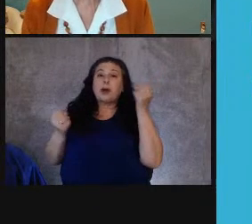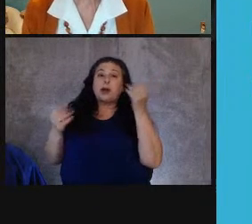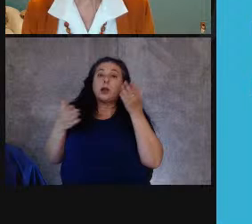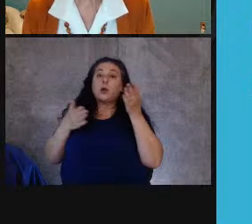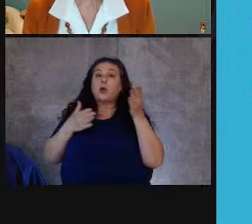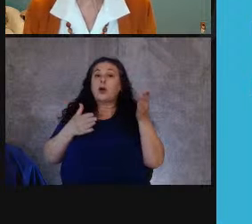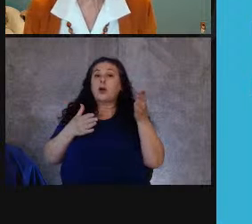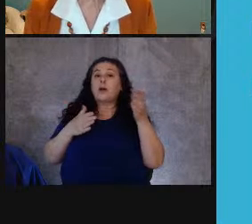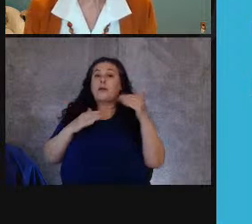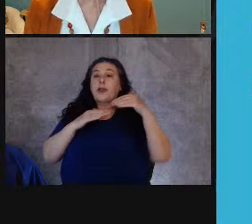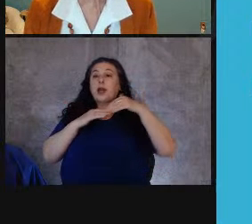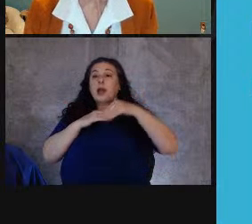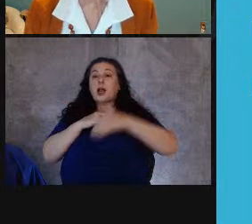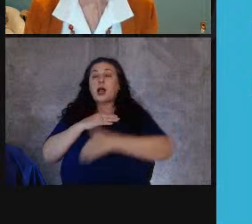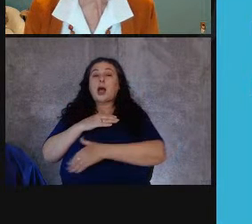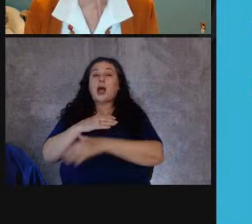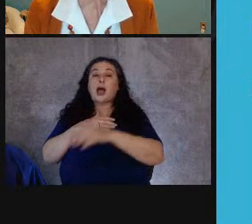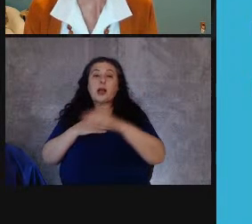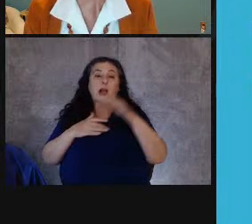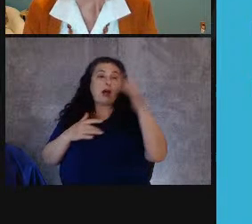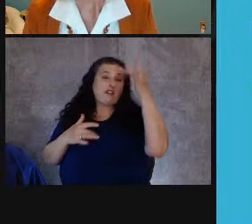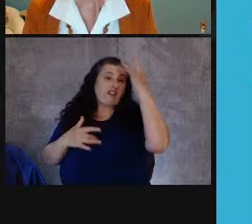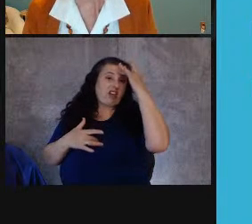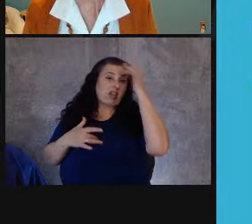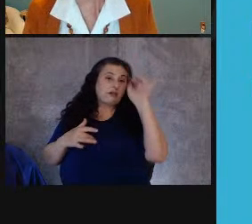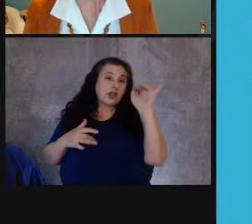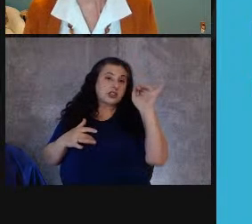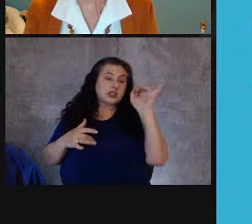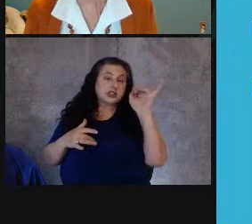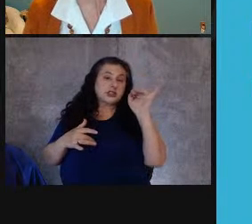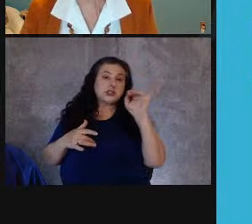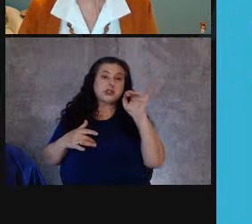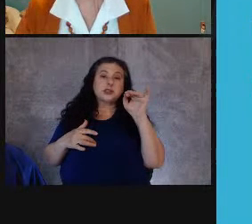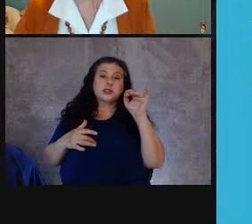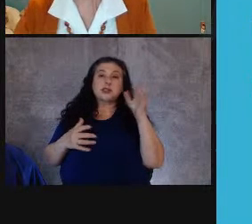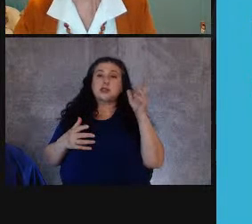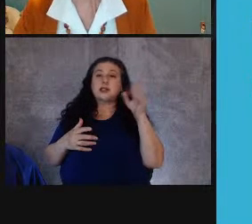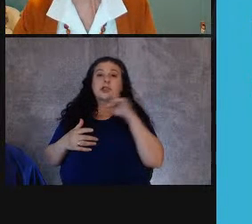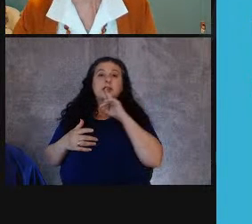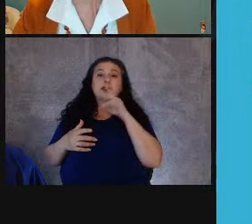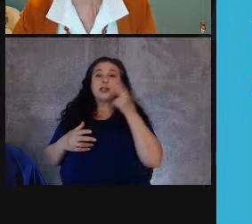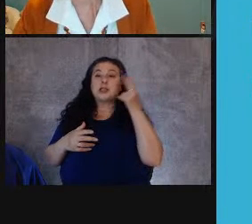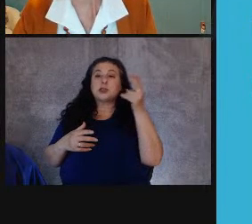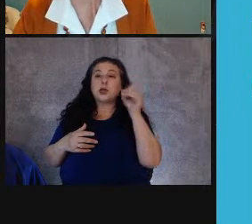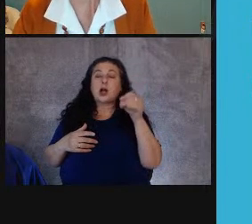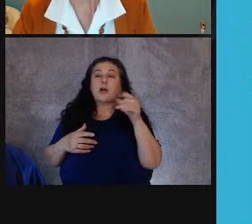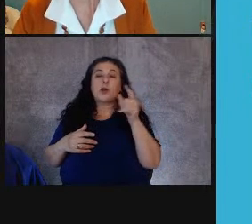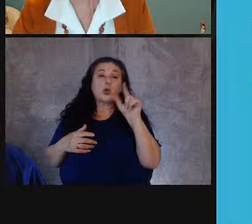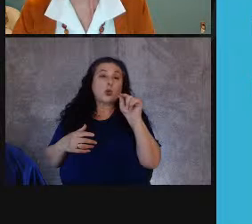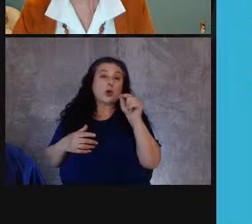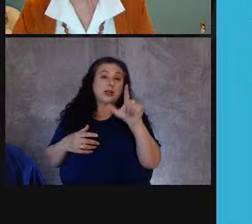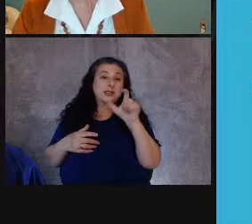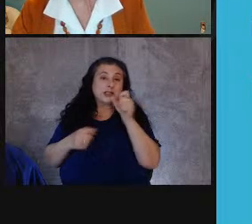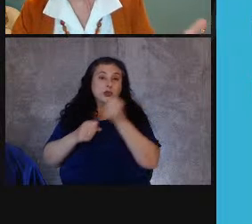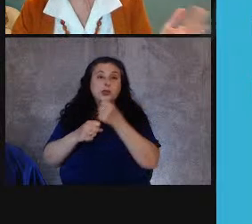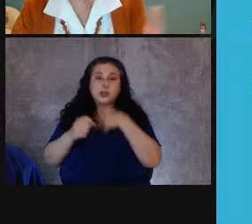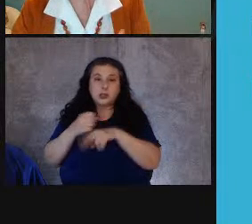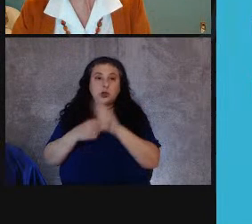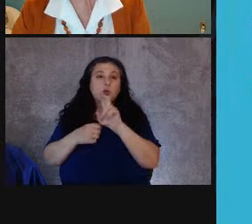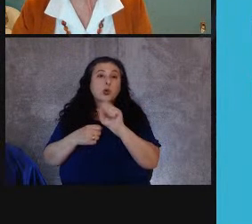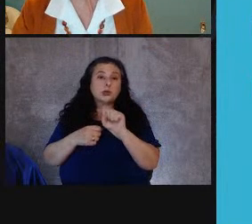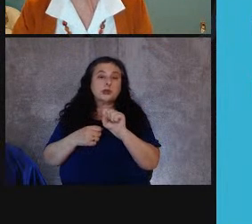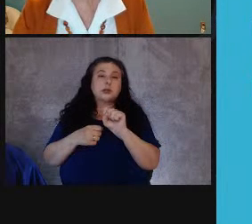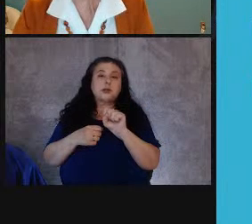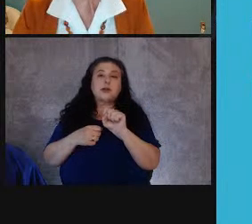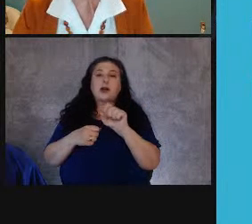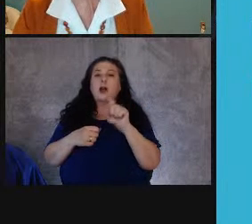the decline of infectious disease is the history of the 20th century United States. And I